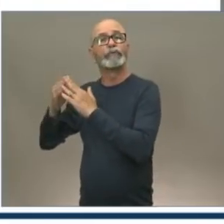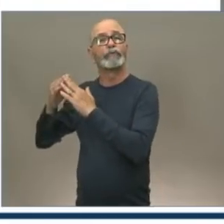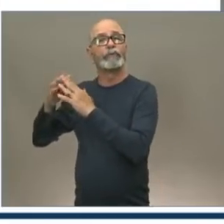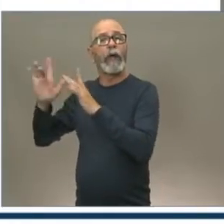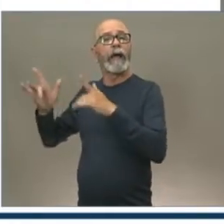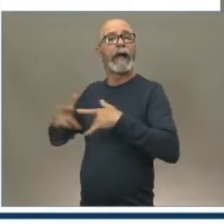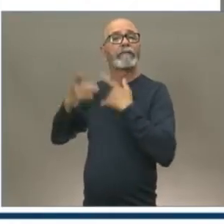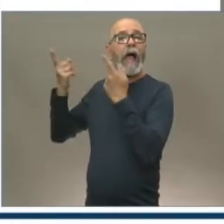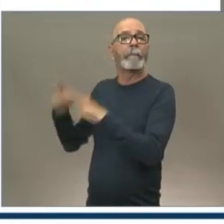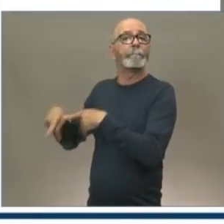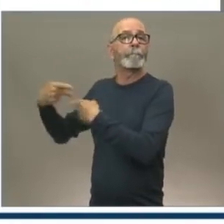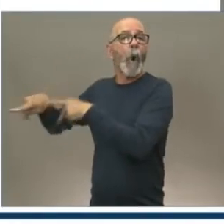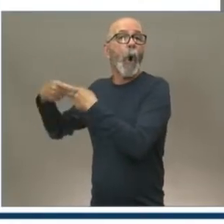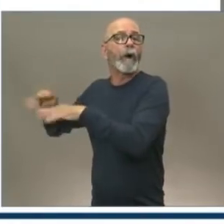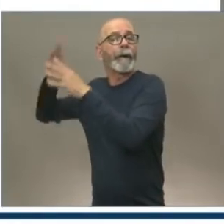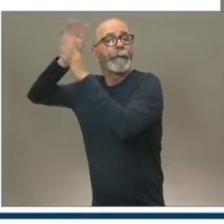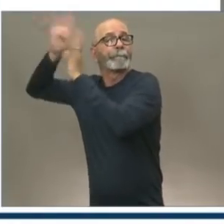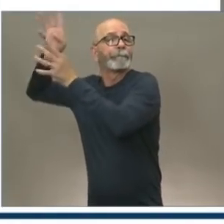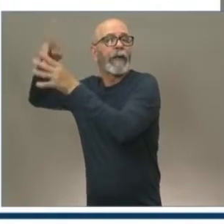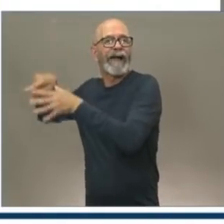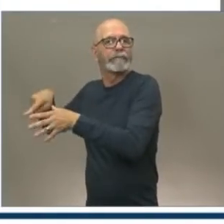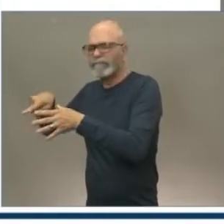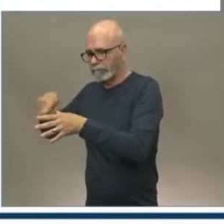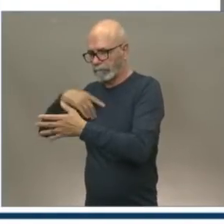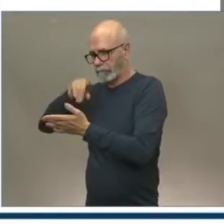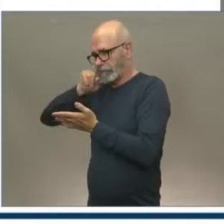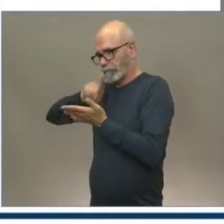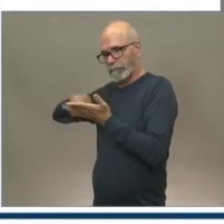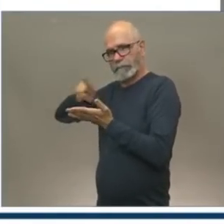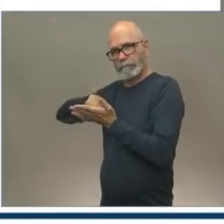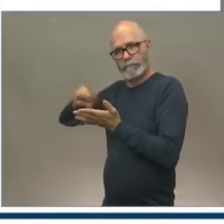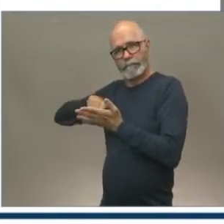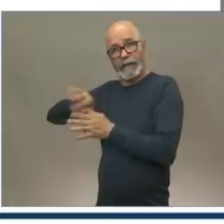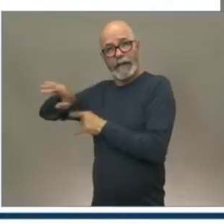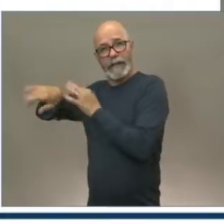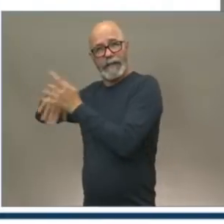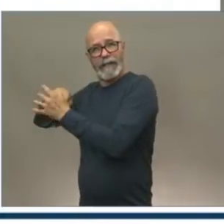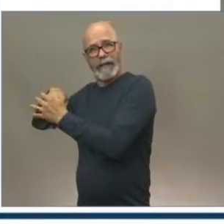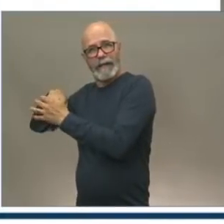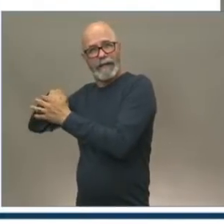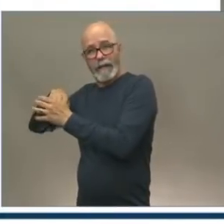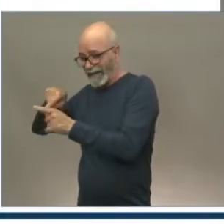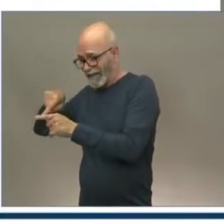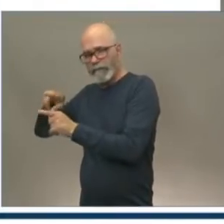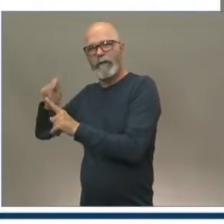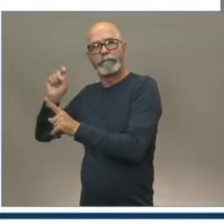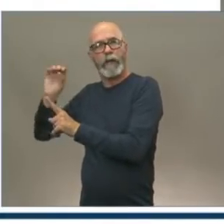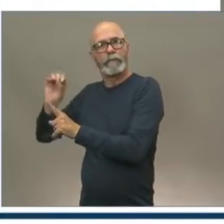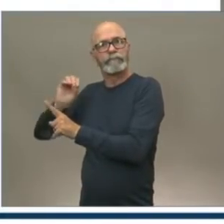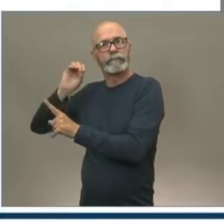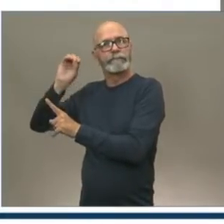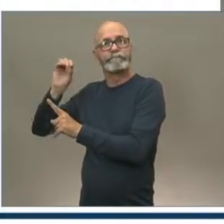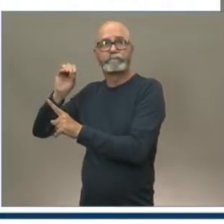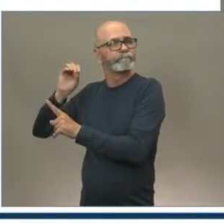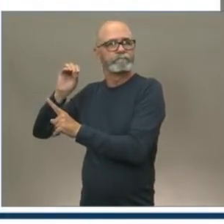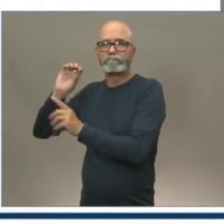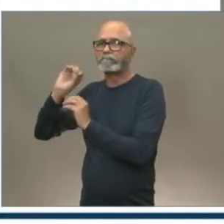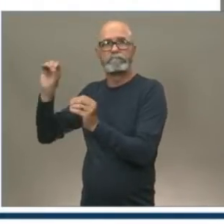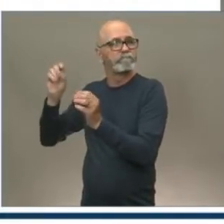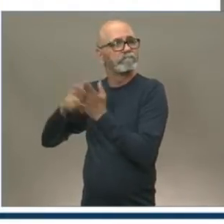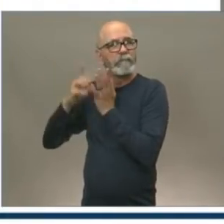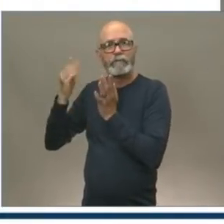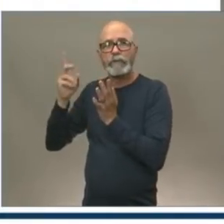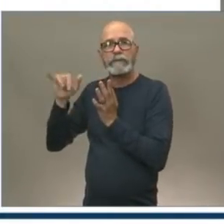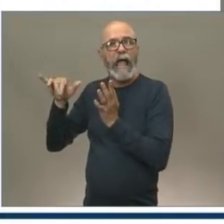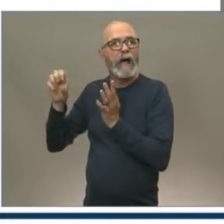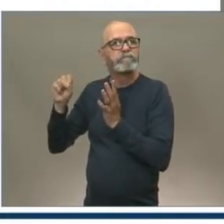certainly as we followed up cases, it's been reported that there were people from Ontario who obviously were not quarantining because they were at